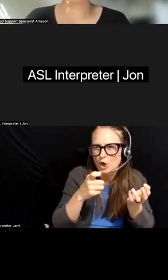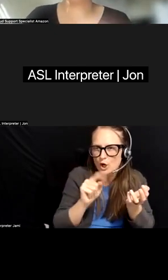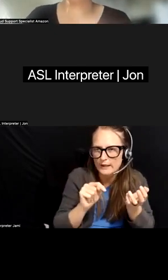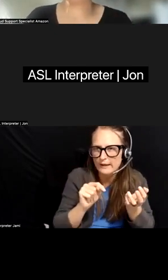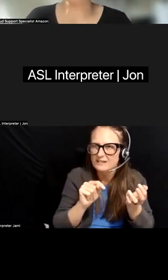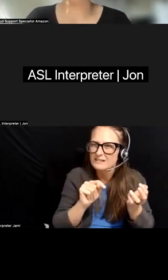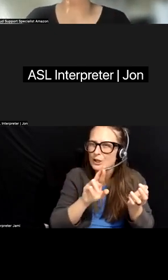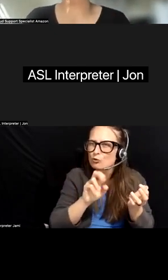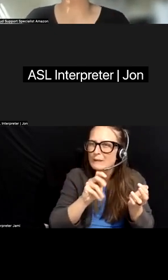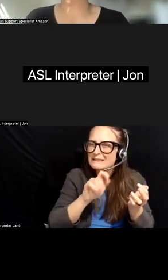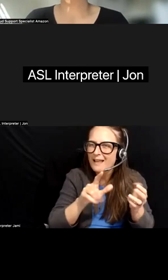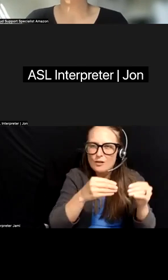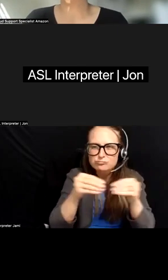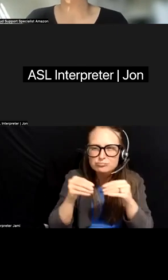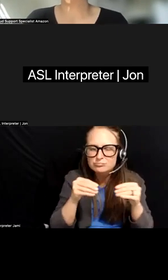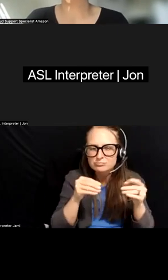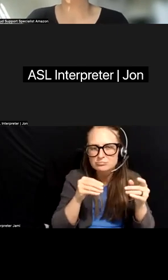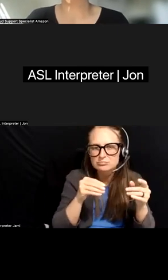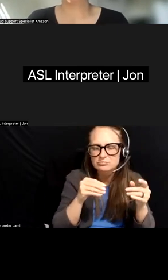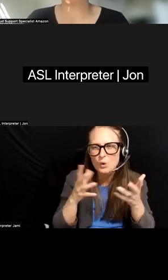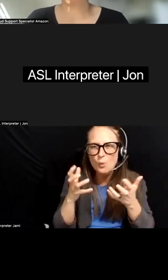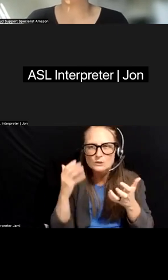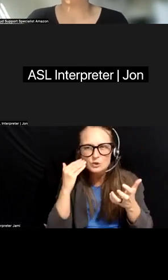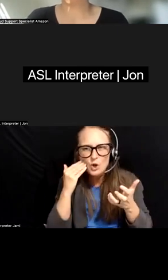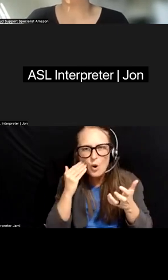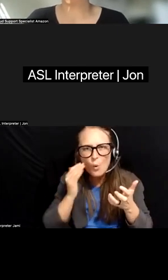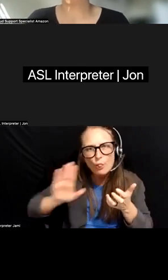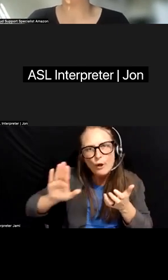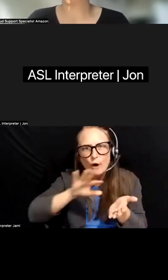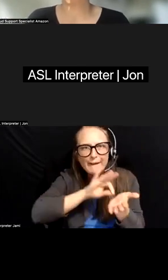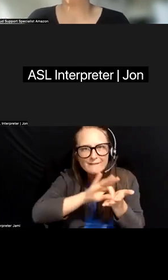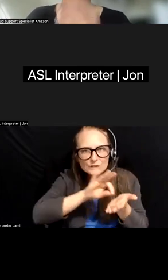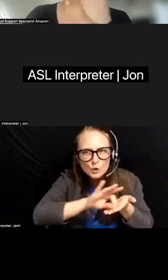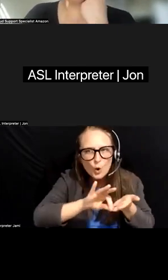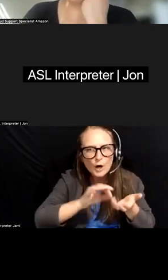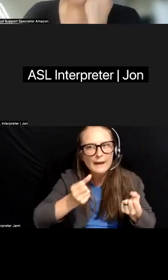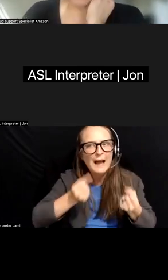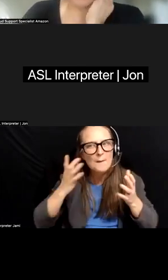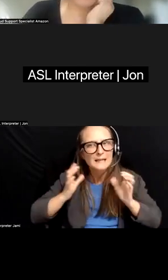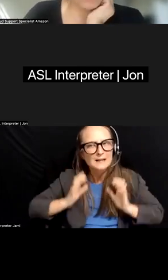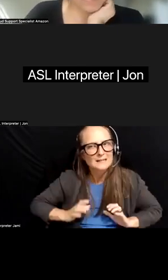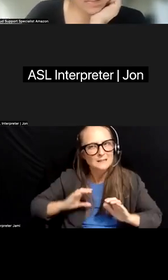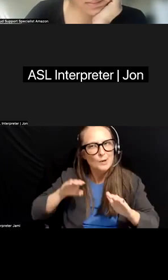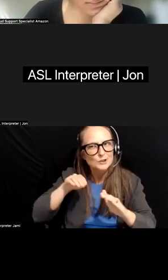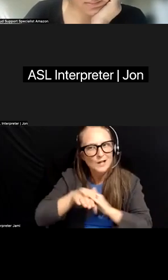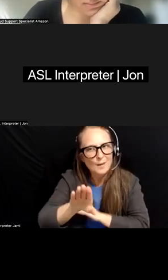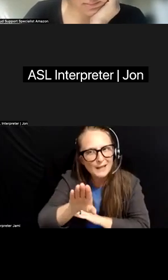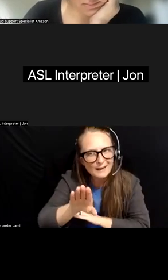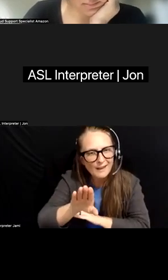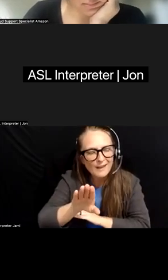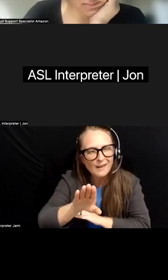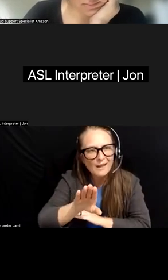retail place wants to know what inventory they have, how many customers are coming in, how